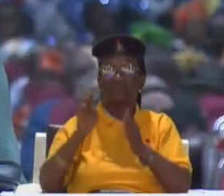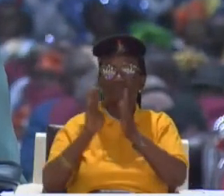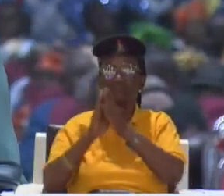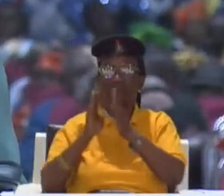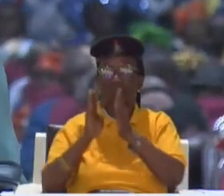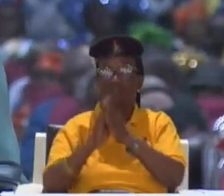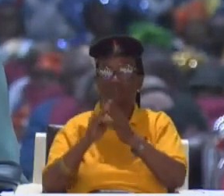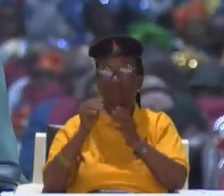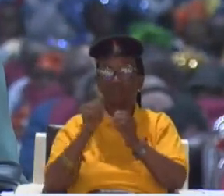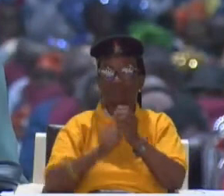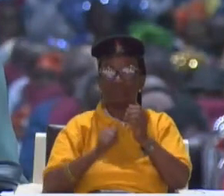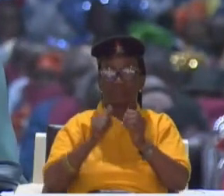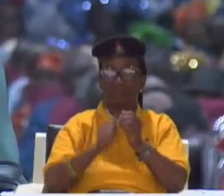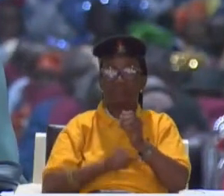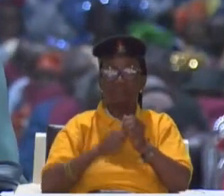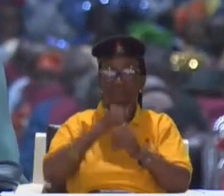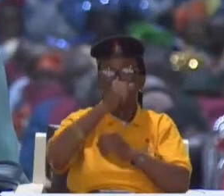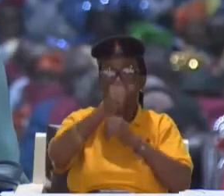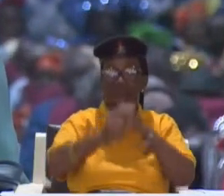every year,